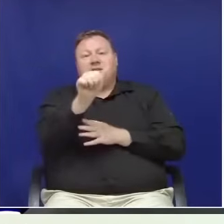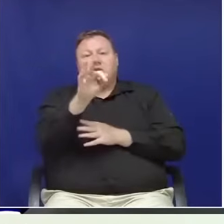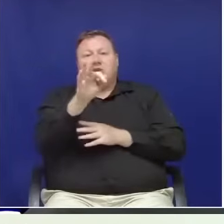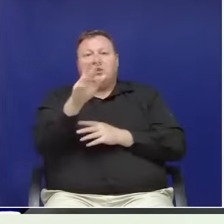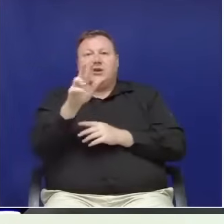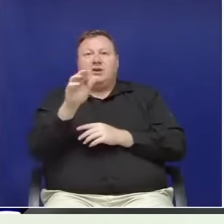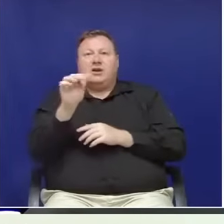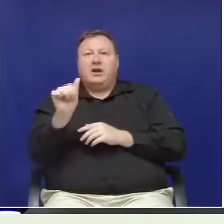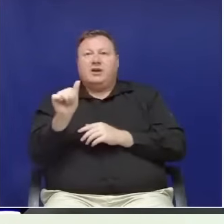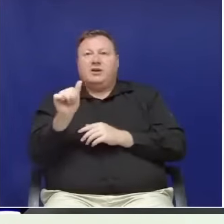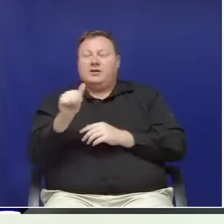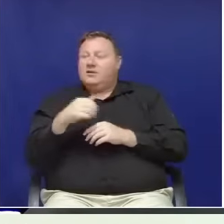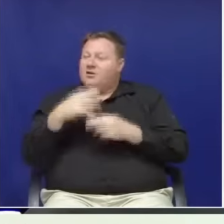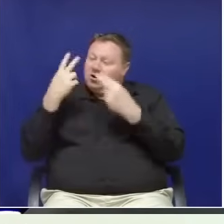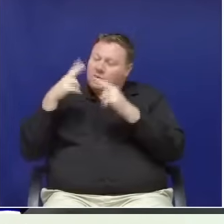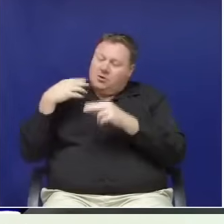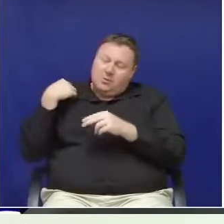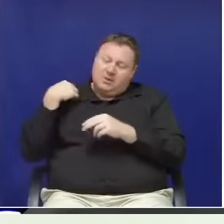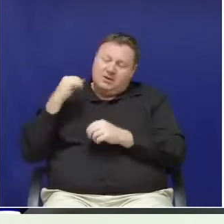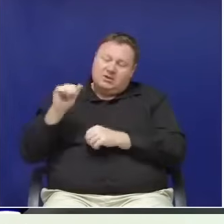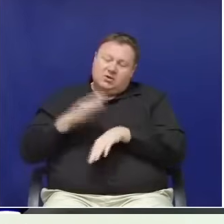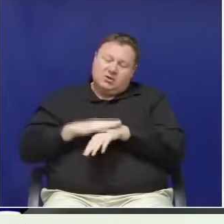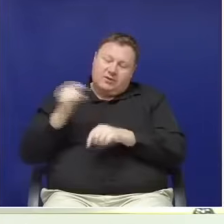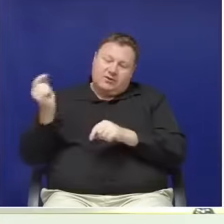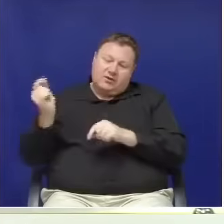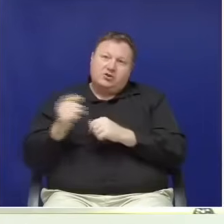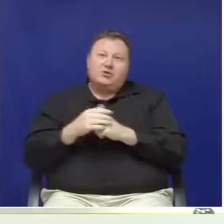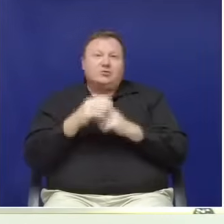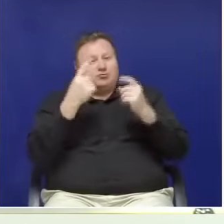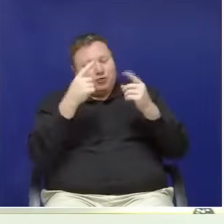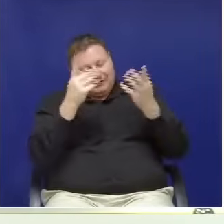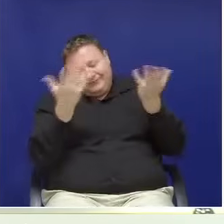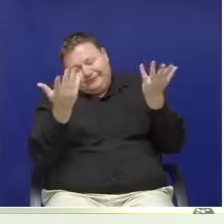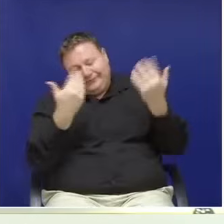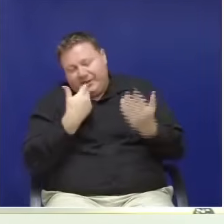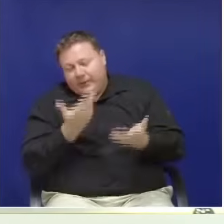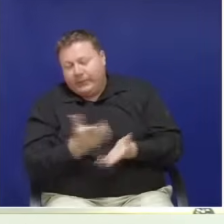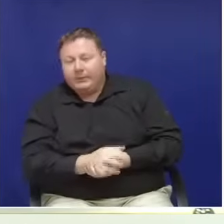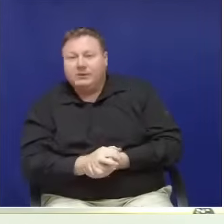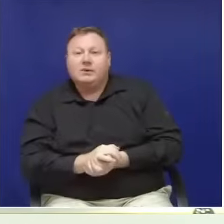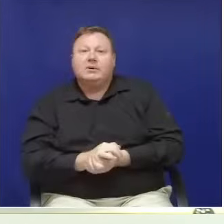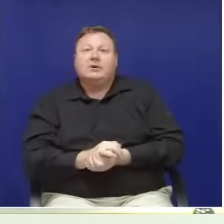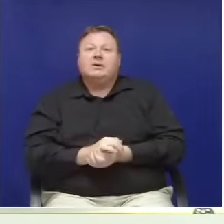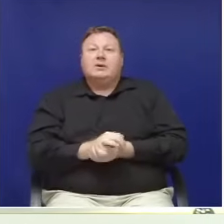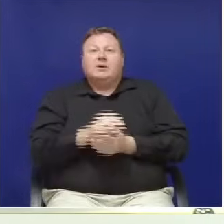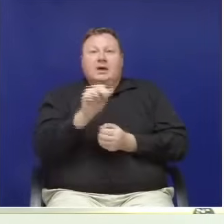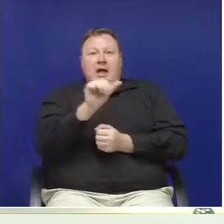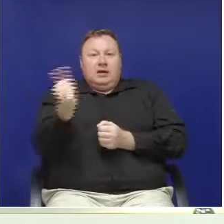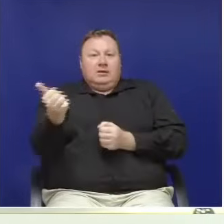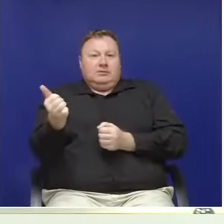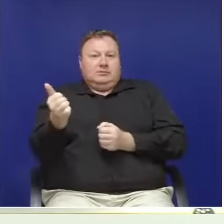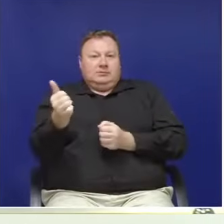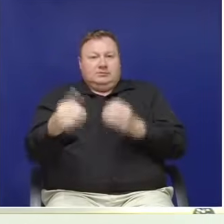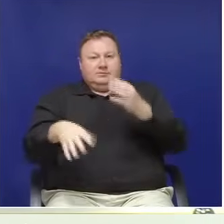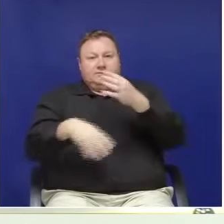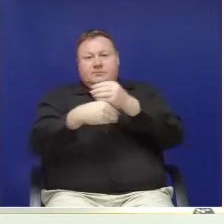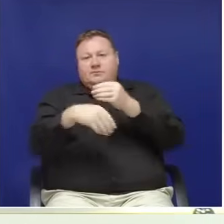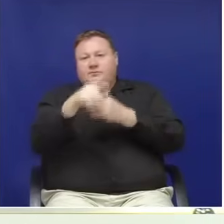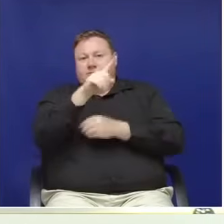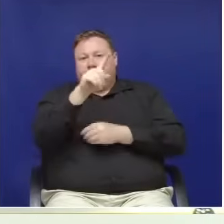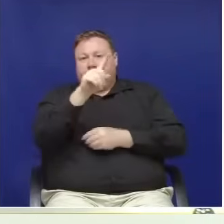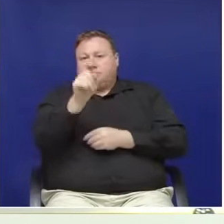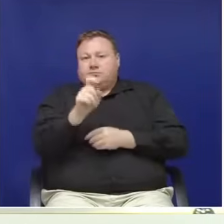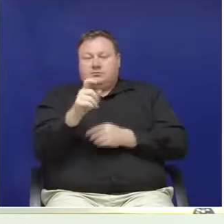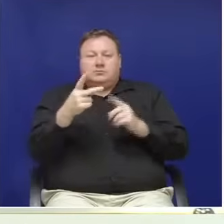you, Honourable Minister. The time has expired. Right, thank you. We move on to the second supplementary